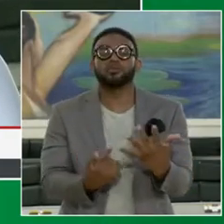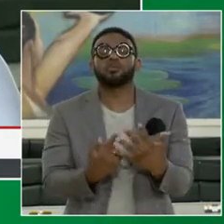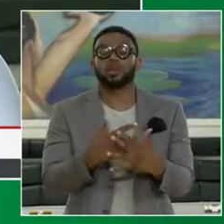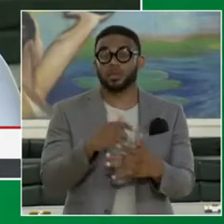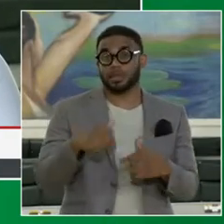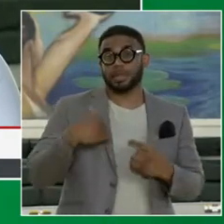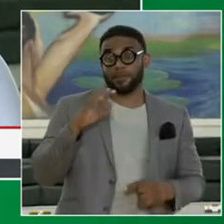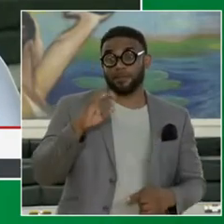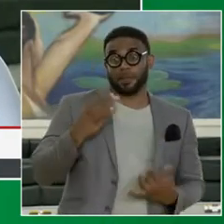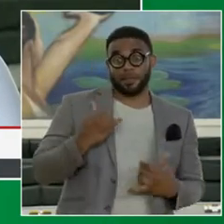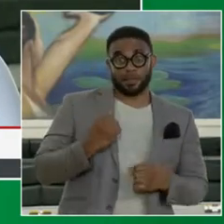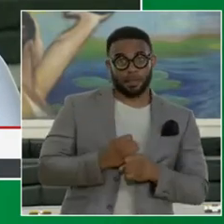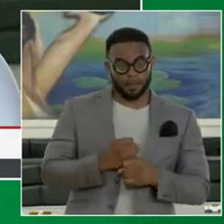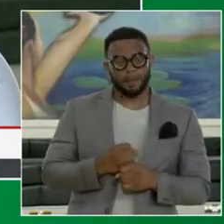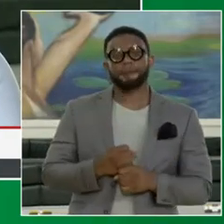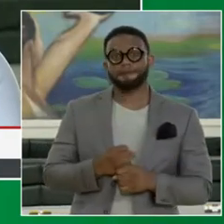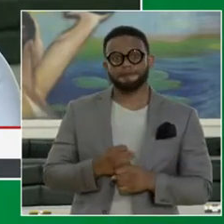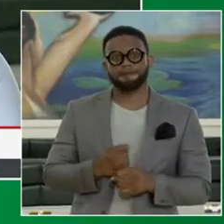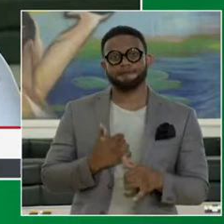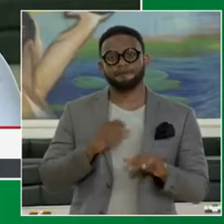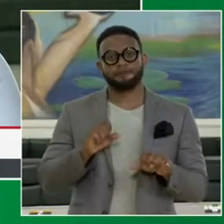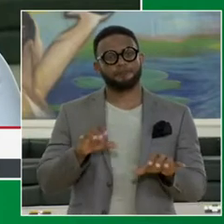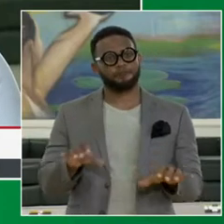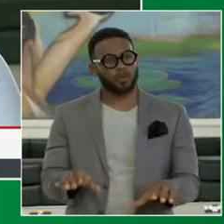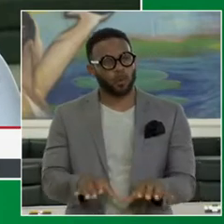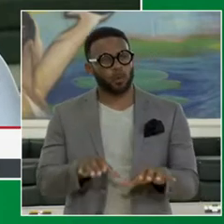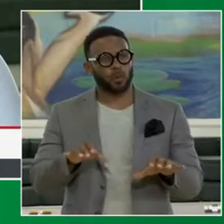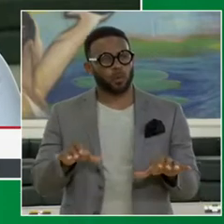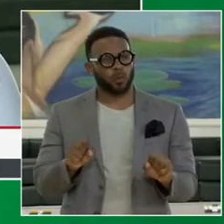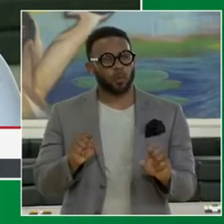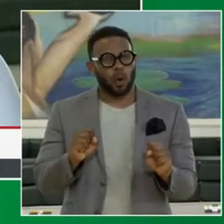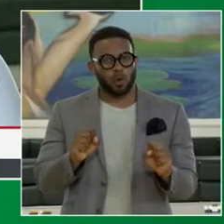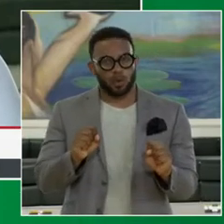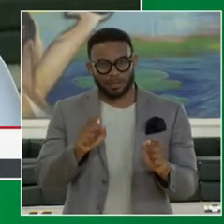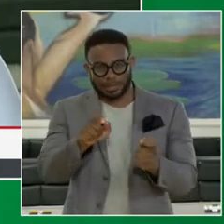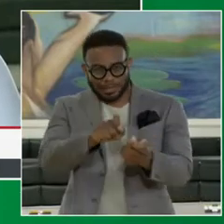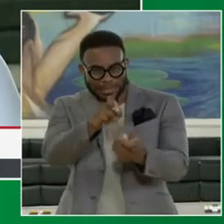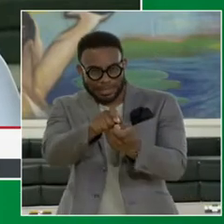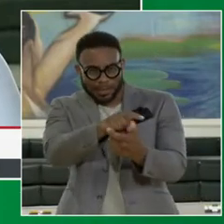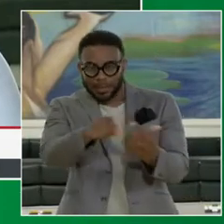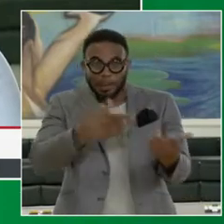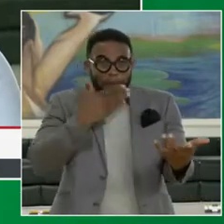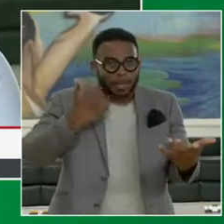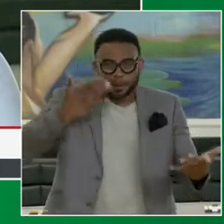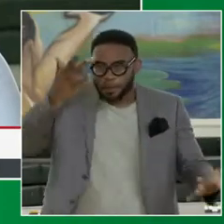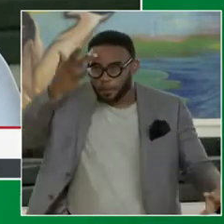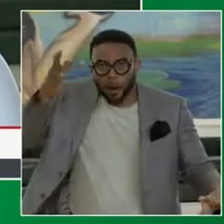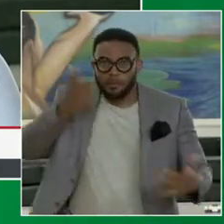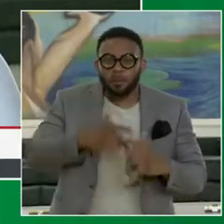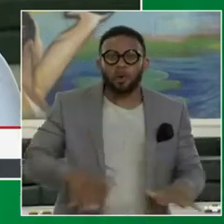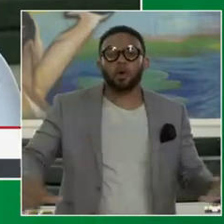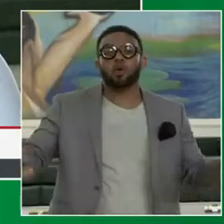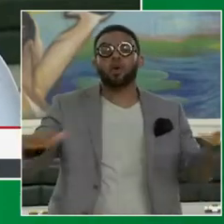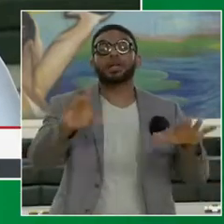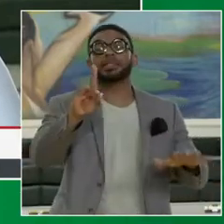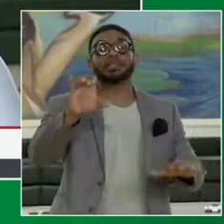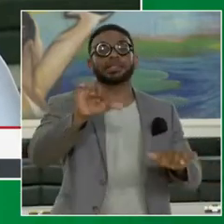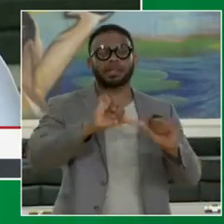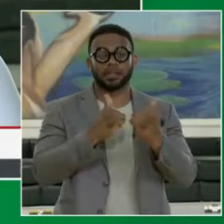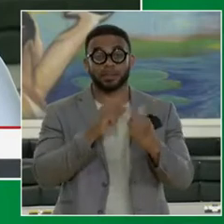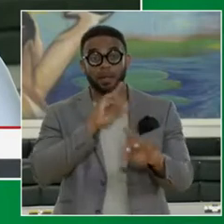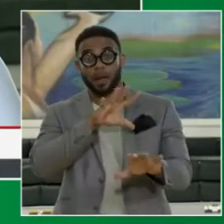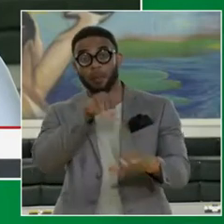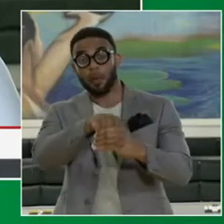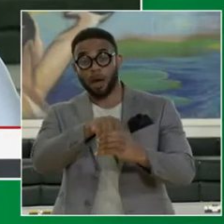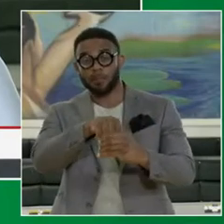since February, we've been able to detail the best and brightest from across the district agencies to be a